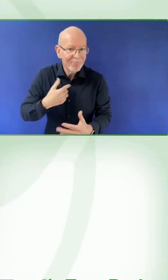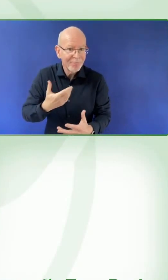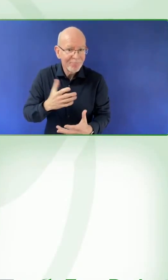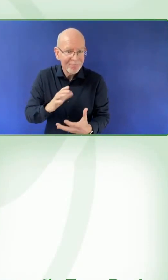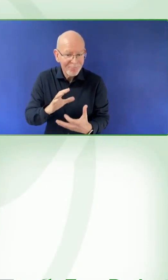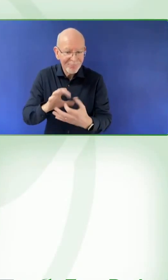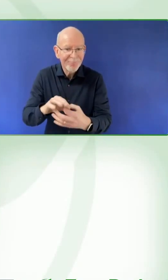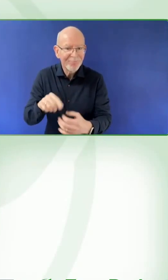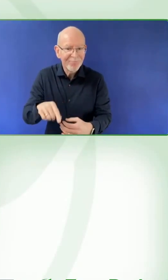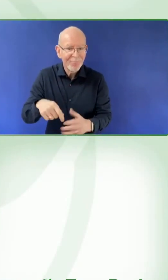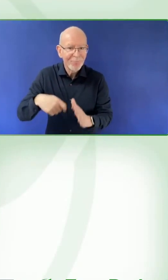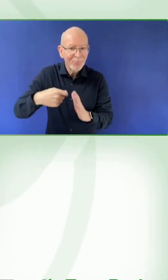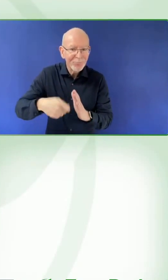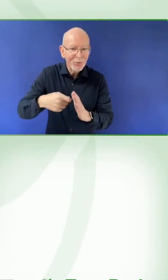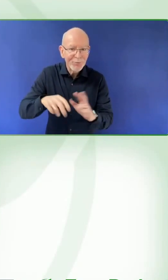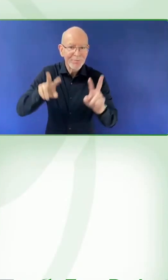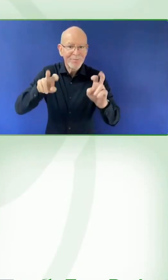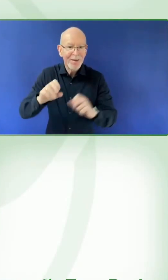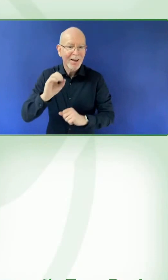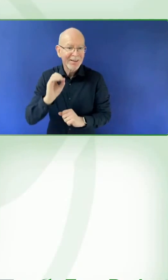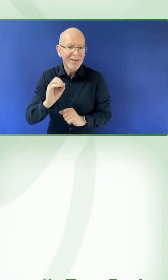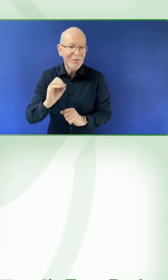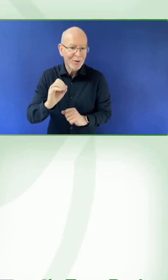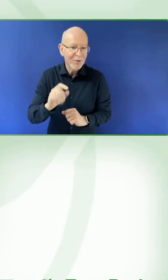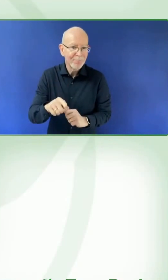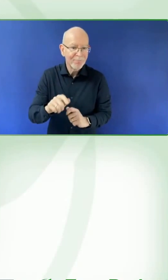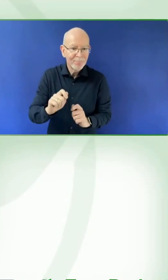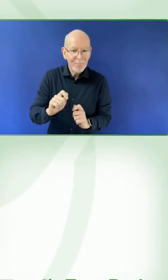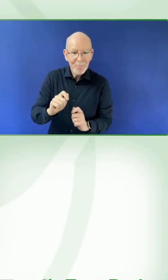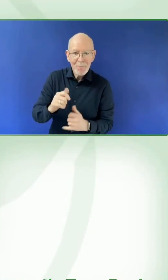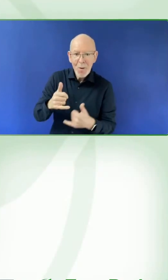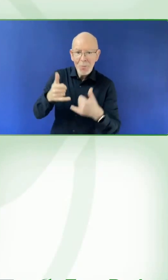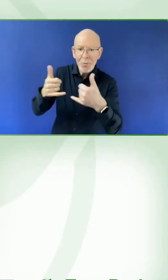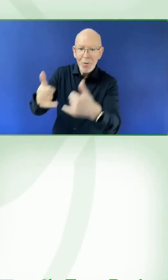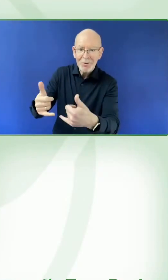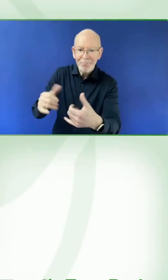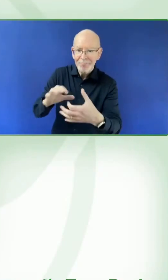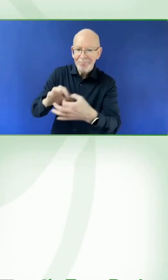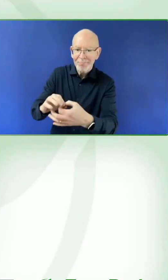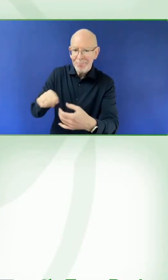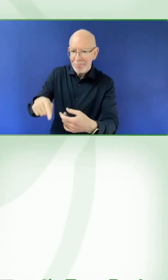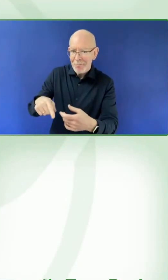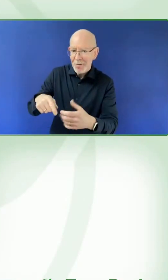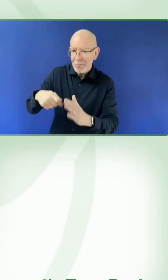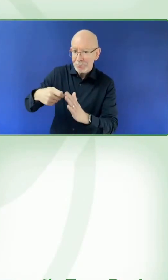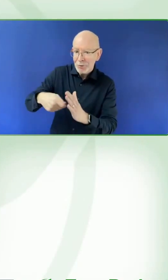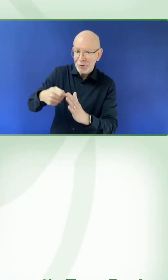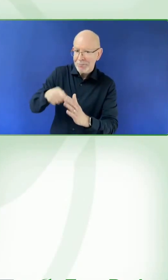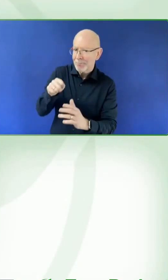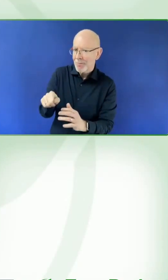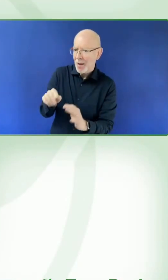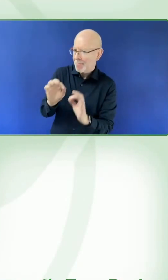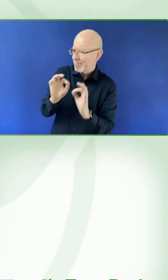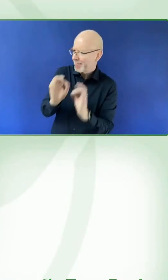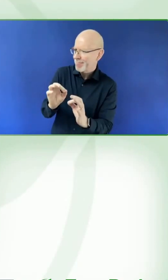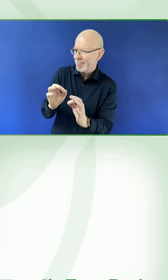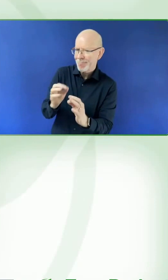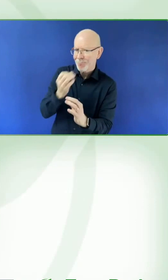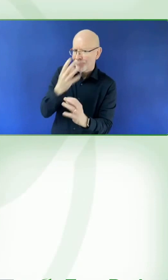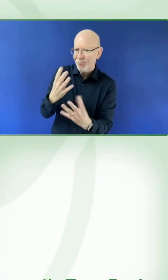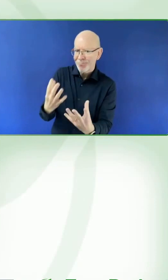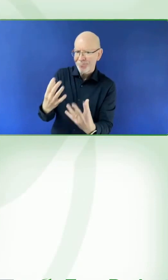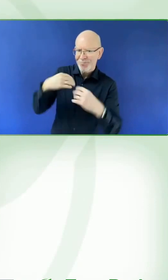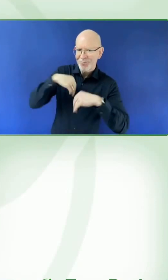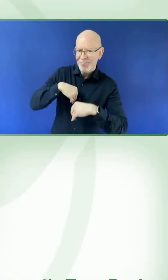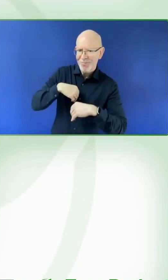in 2019. Since 2012, Pro Familia, a clinic that works